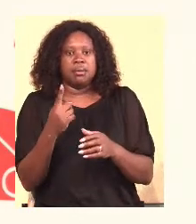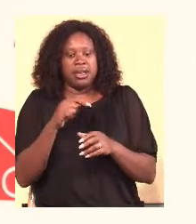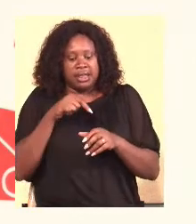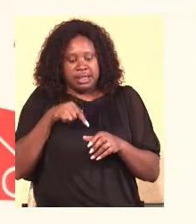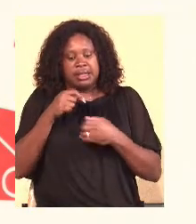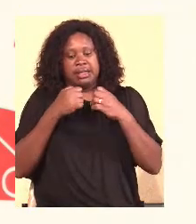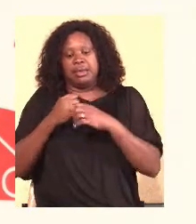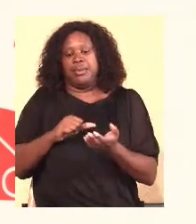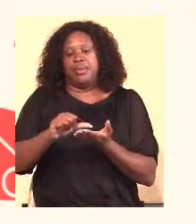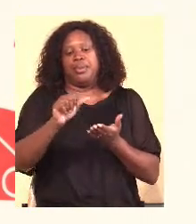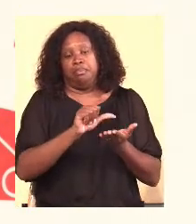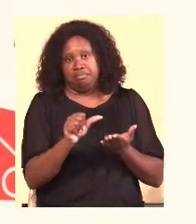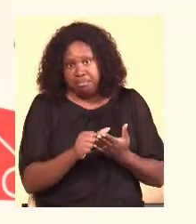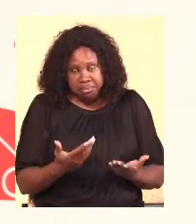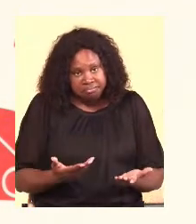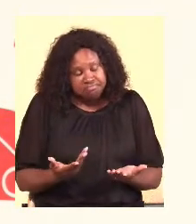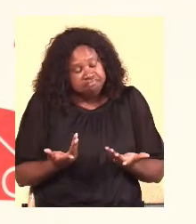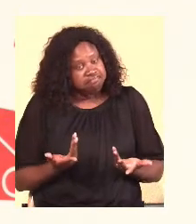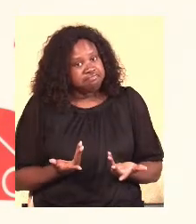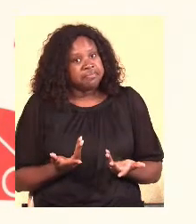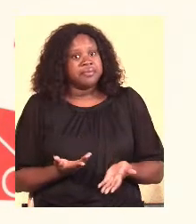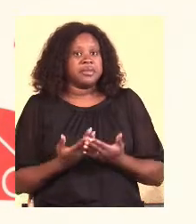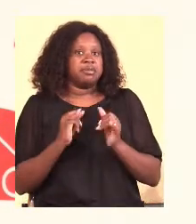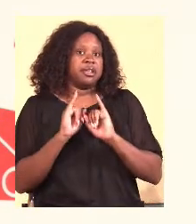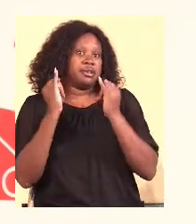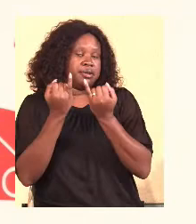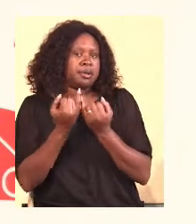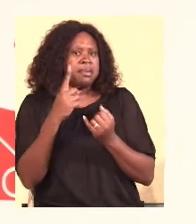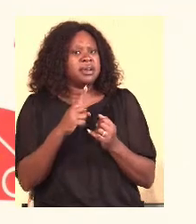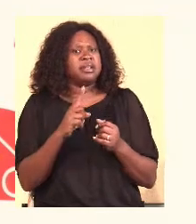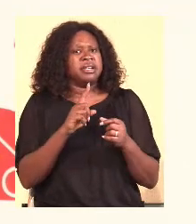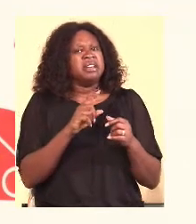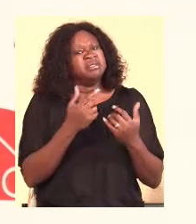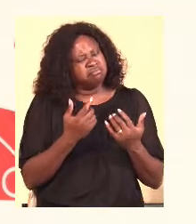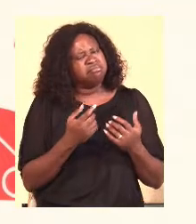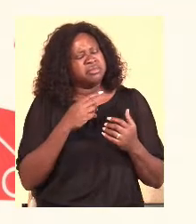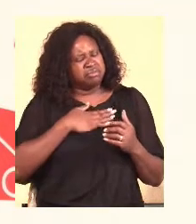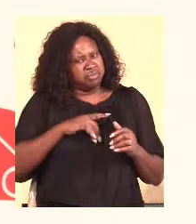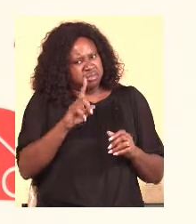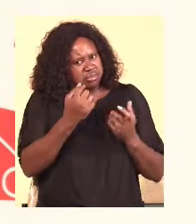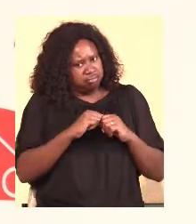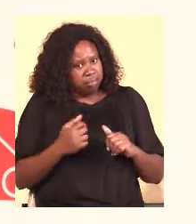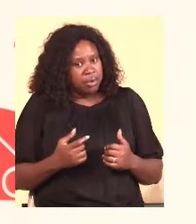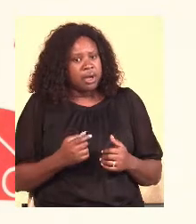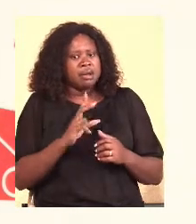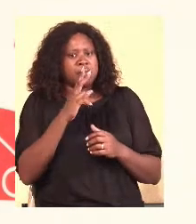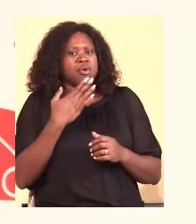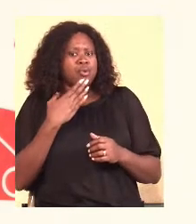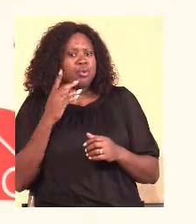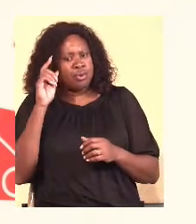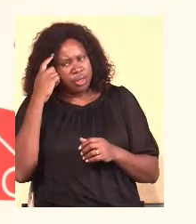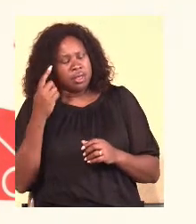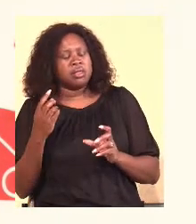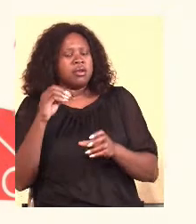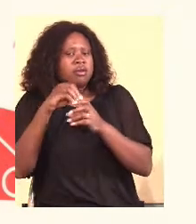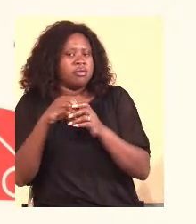Number two, it's important also for those who are considering that to actually engage their